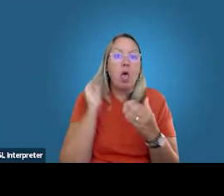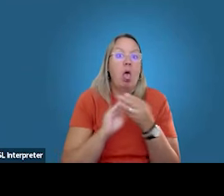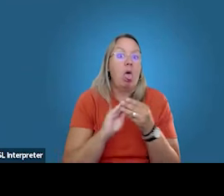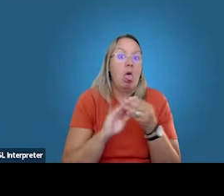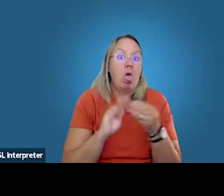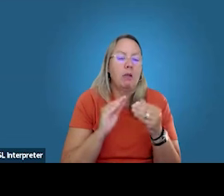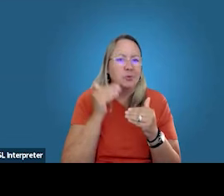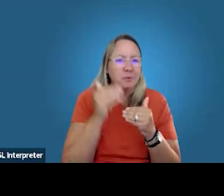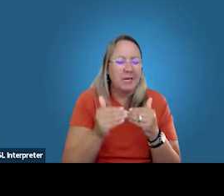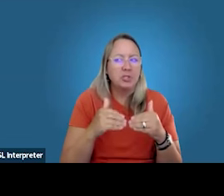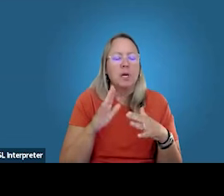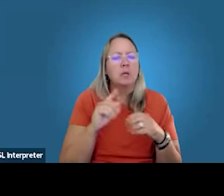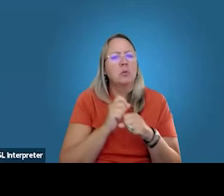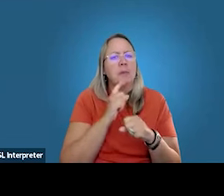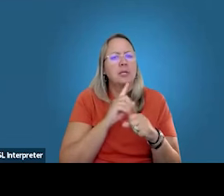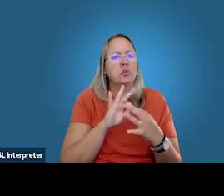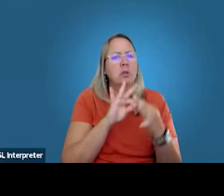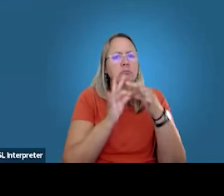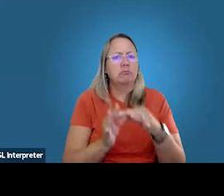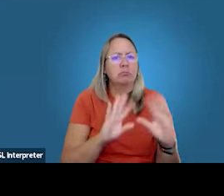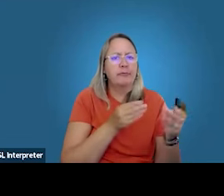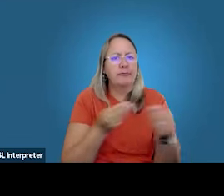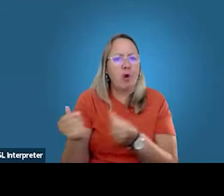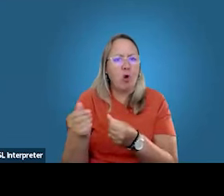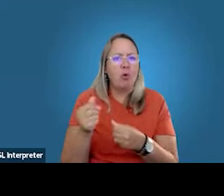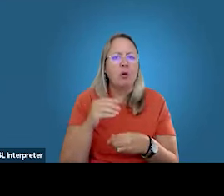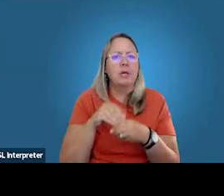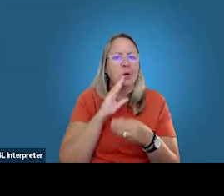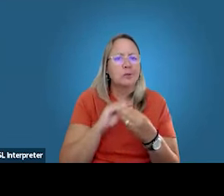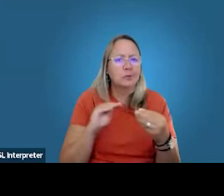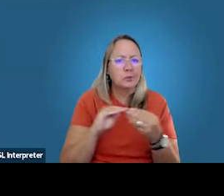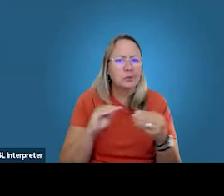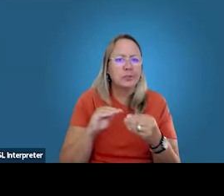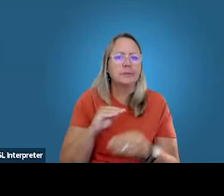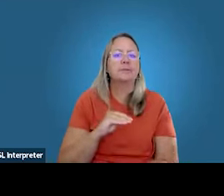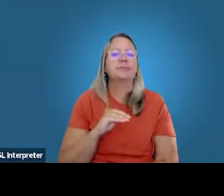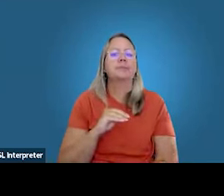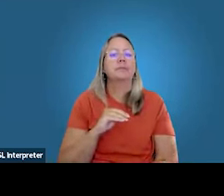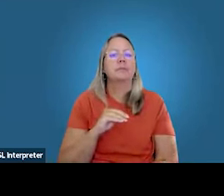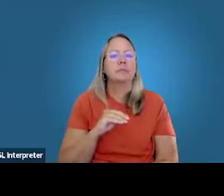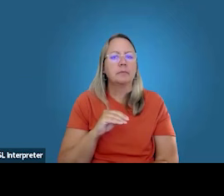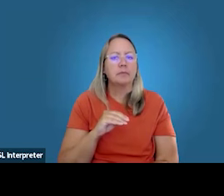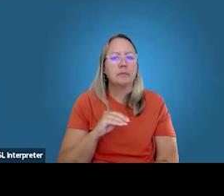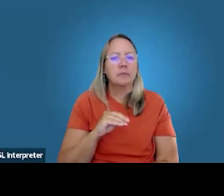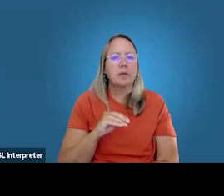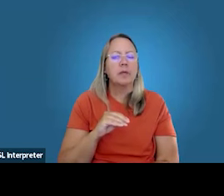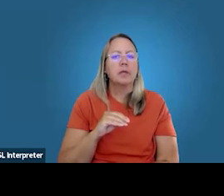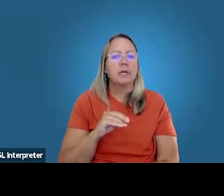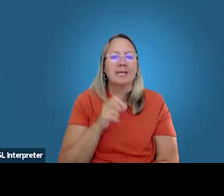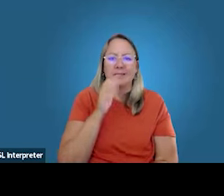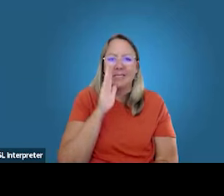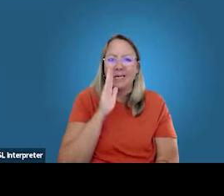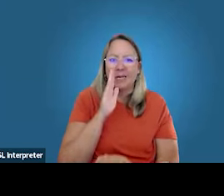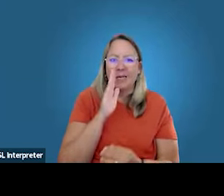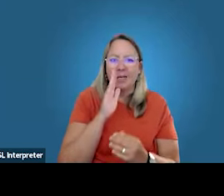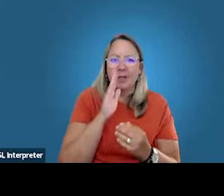once. Any client that we work with in our storytelling consultancy, it's never an issue that people